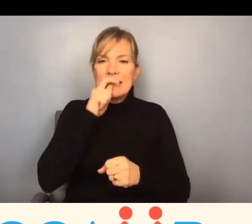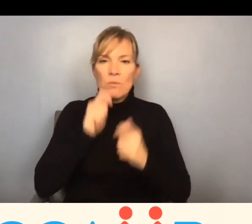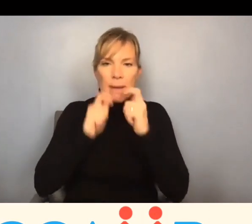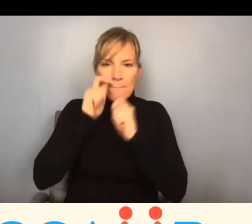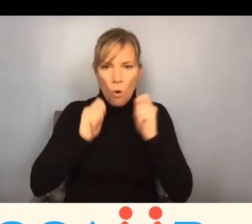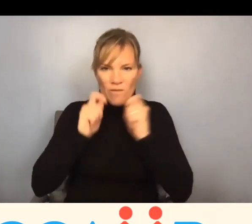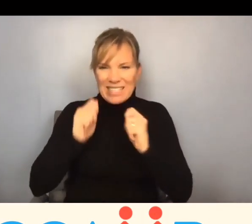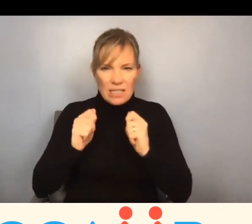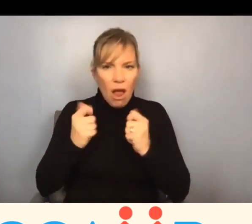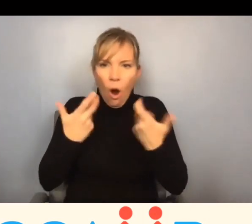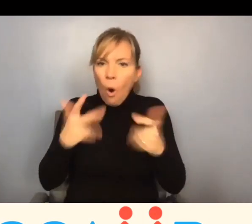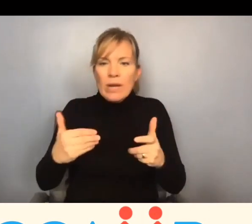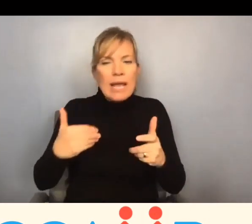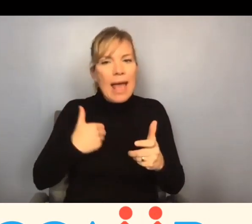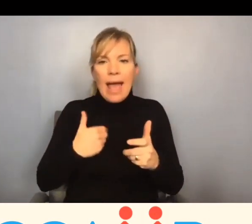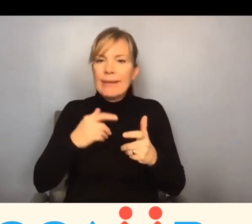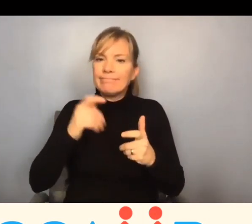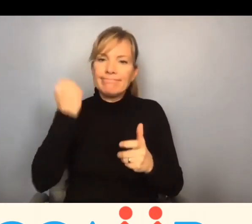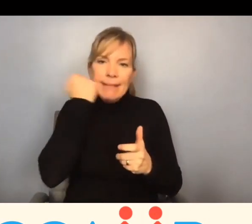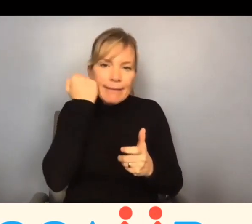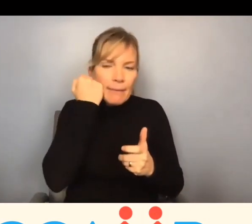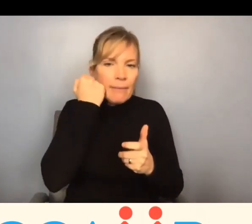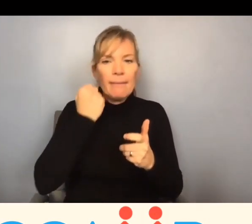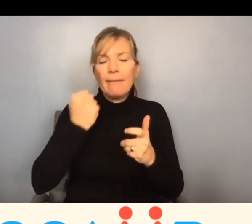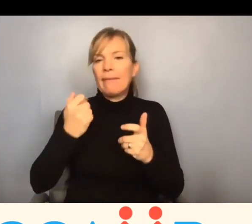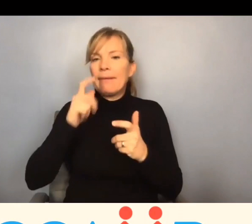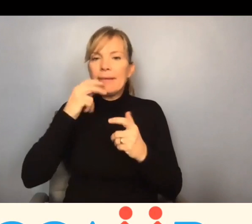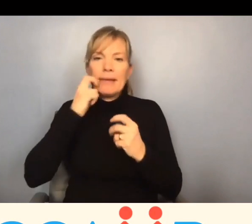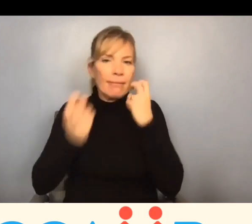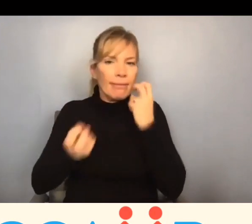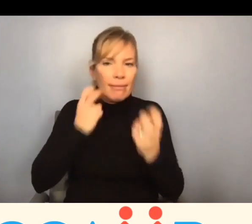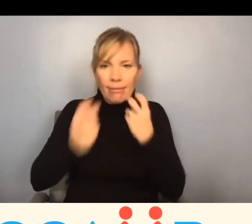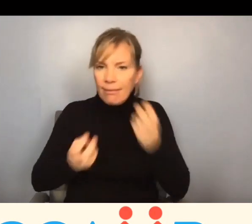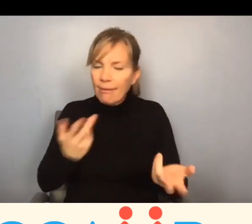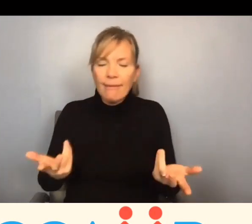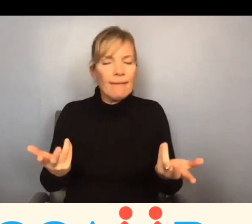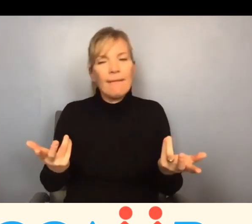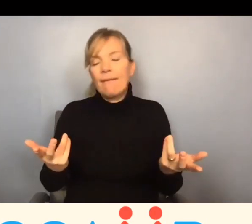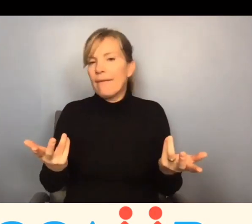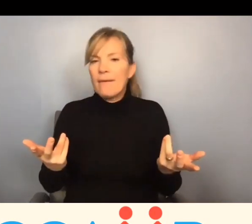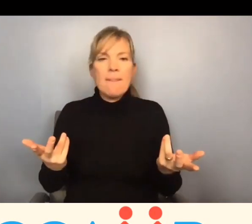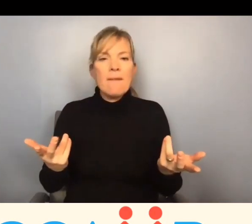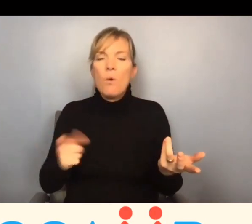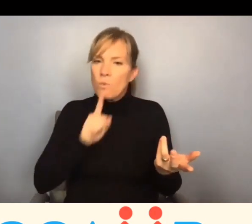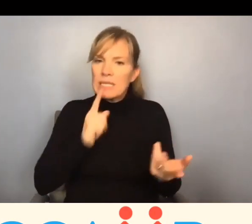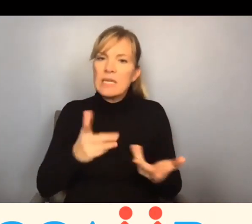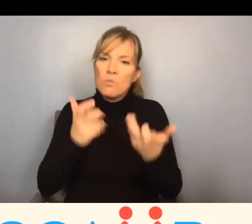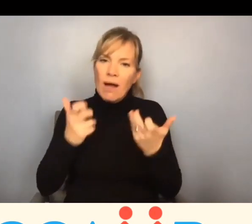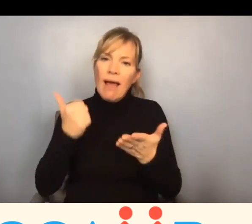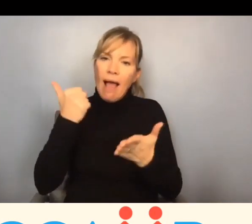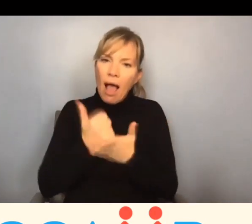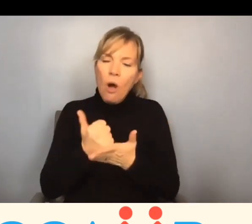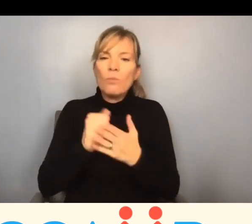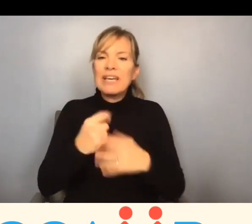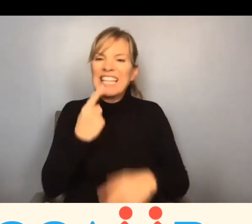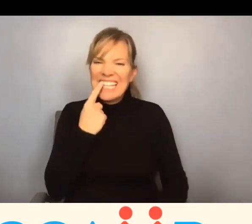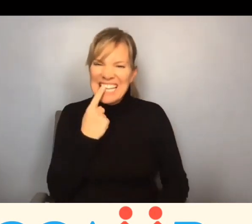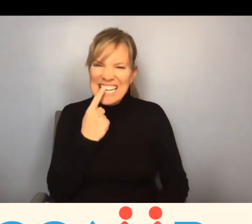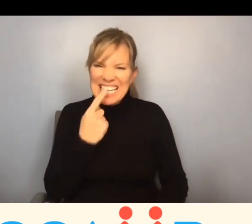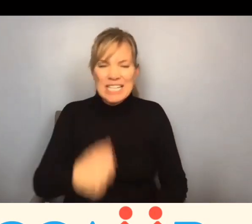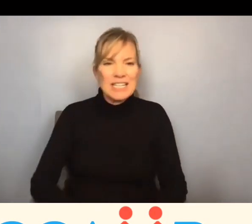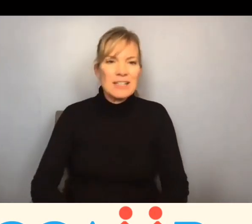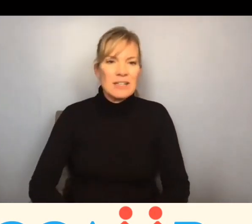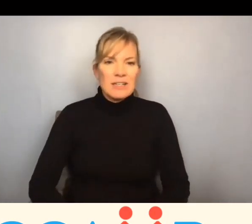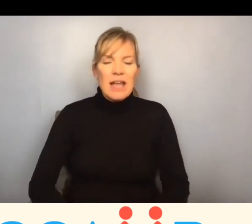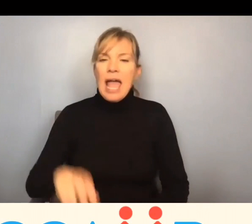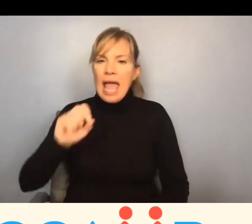And he had already had some dental work and lost some teeth. And he was really wanting some help with a front tooth.